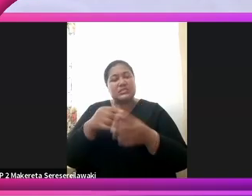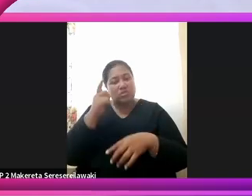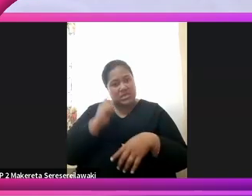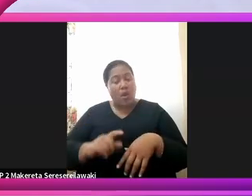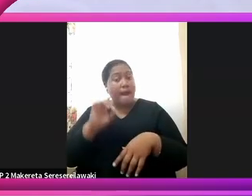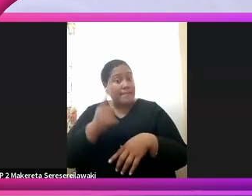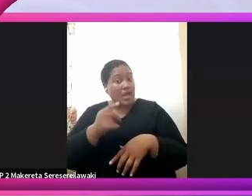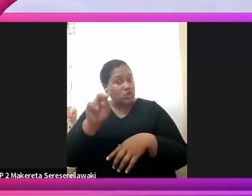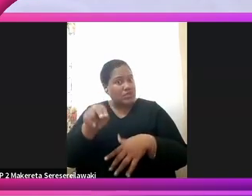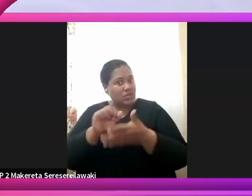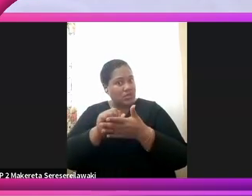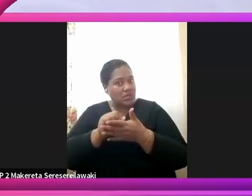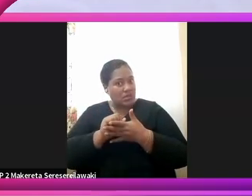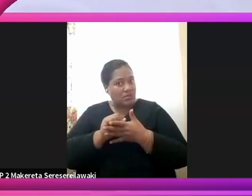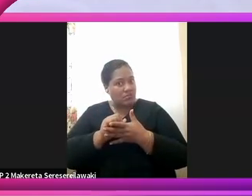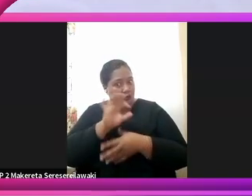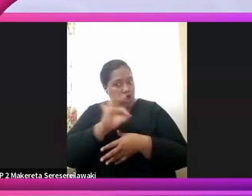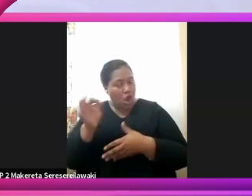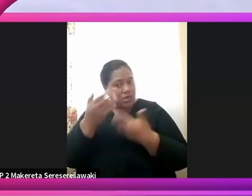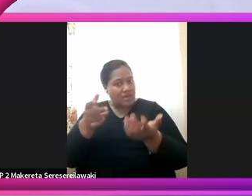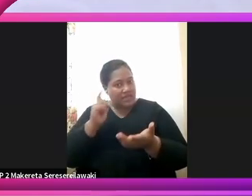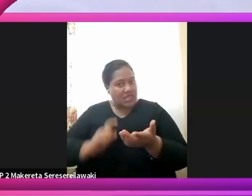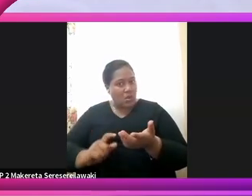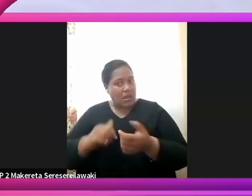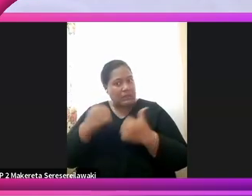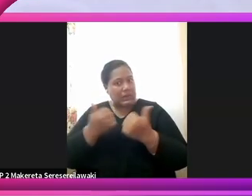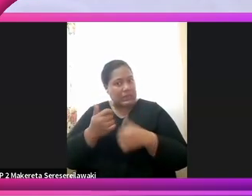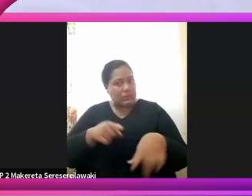you non-treat, it gives you a lot of complications and